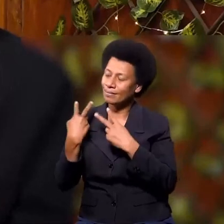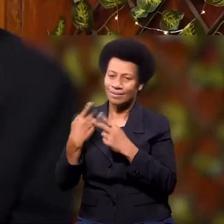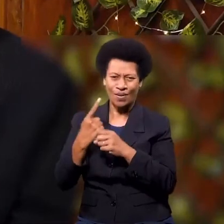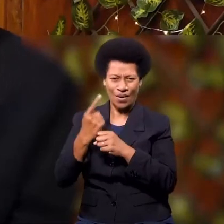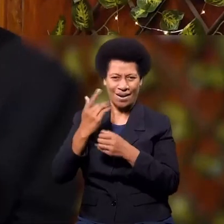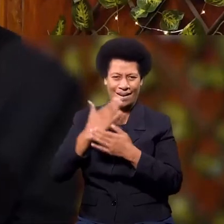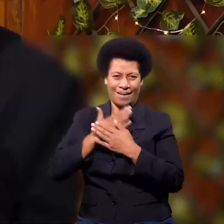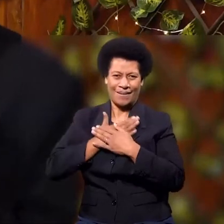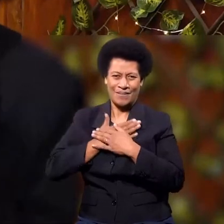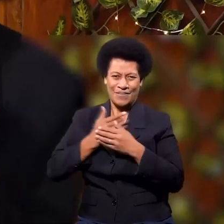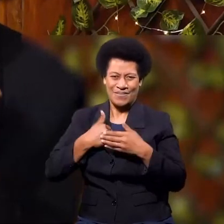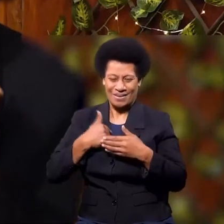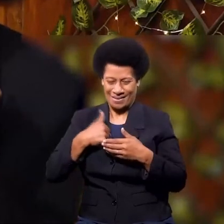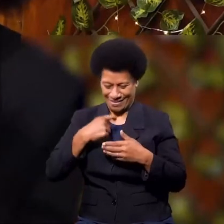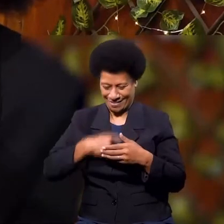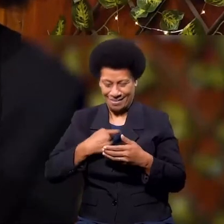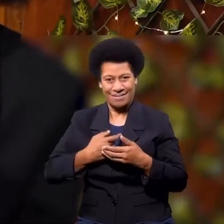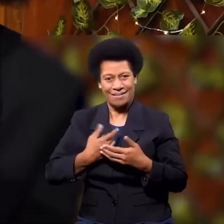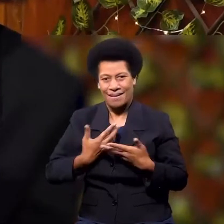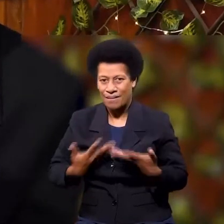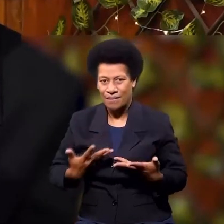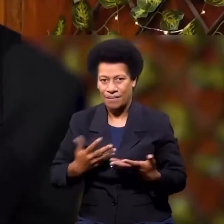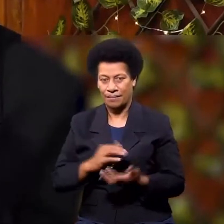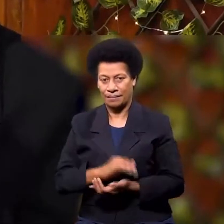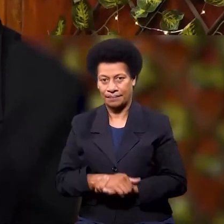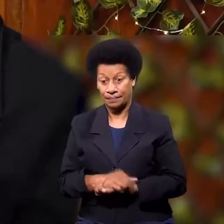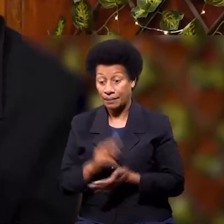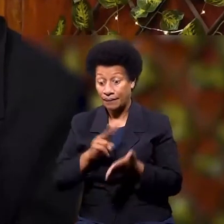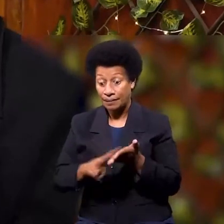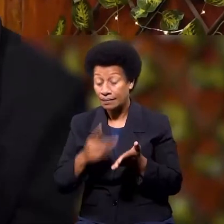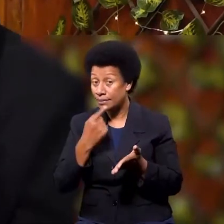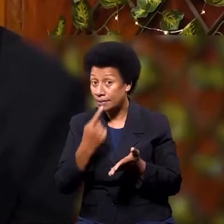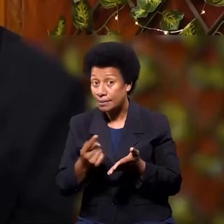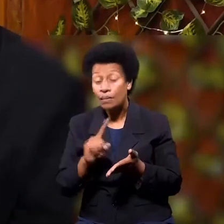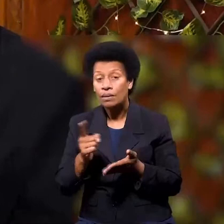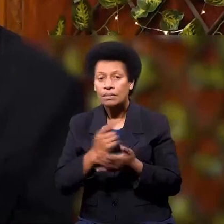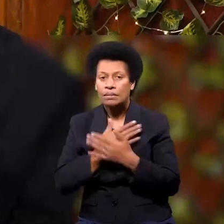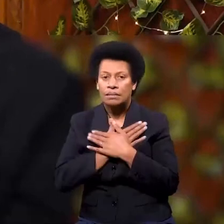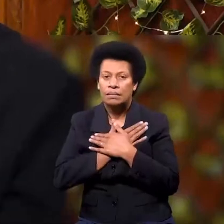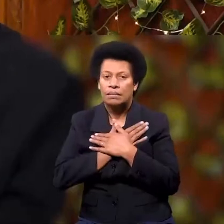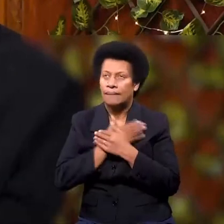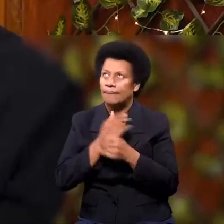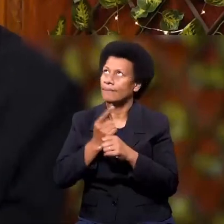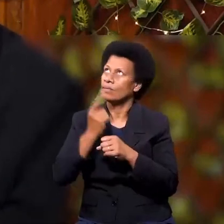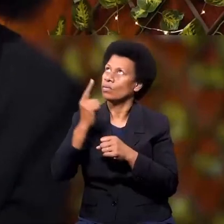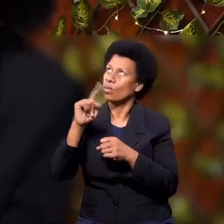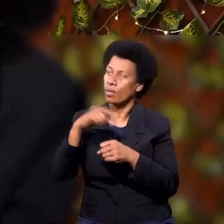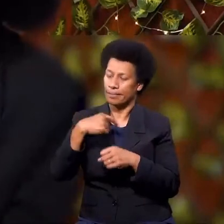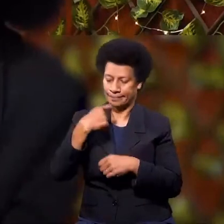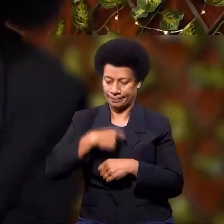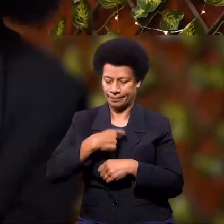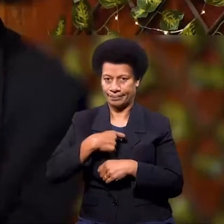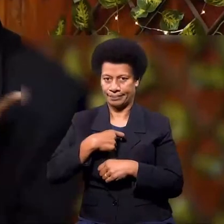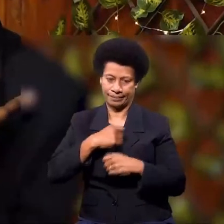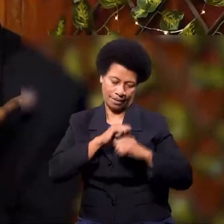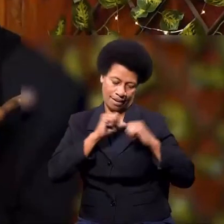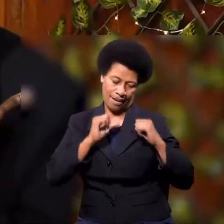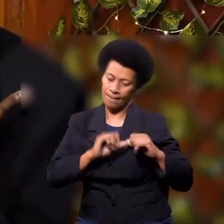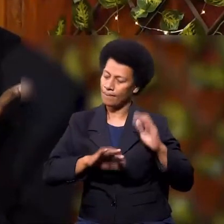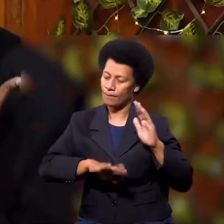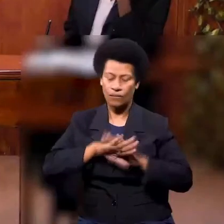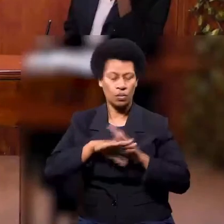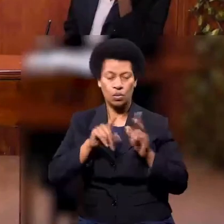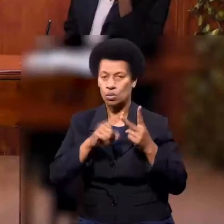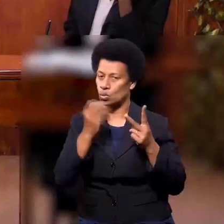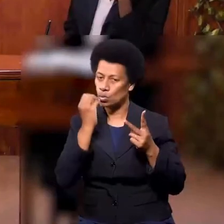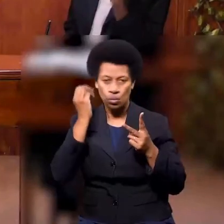love. Now, Thalthala, what does it mean? You know, these verses, they mention loving God with all your heart, with all your soul,